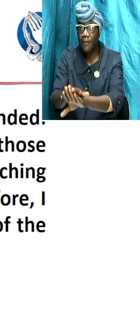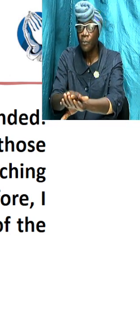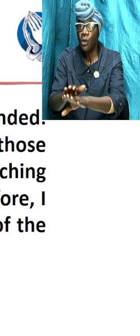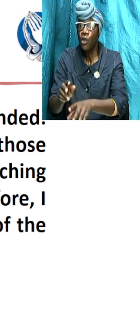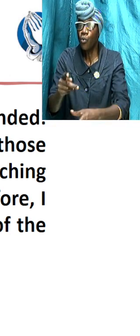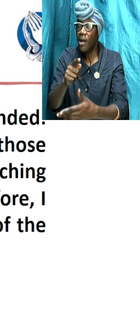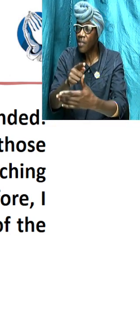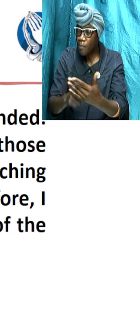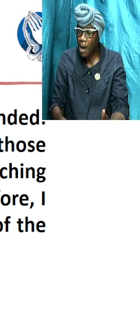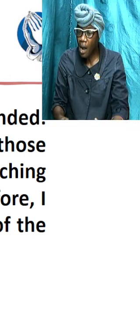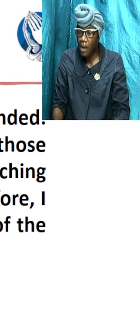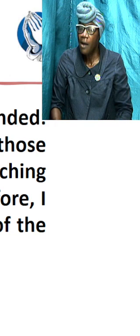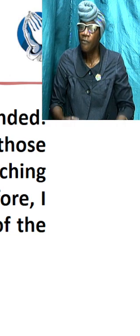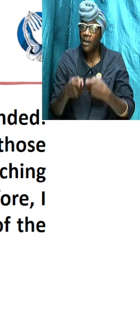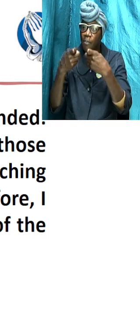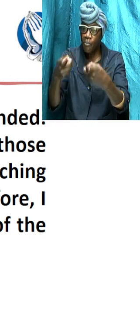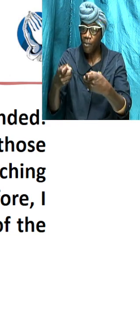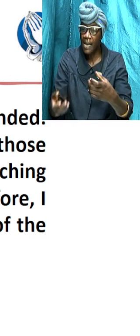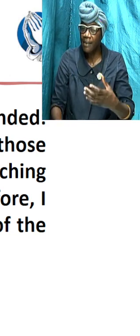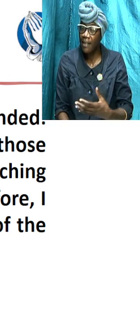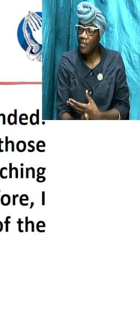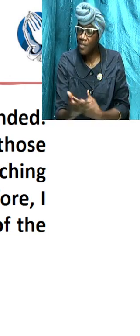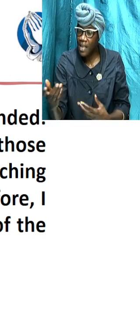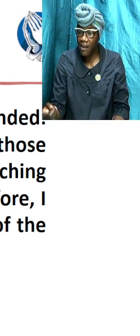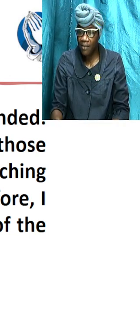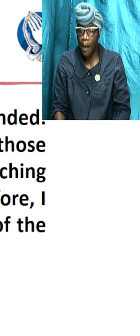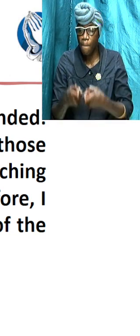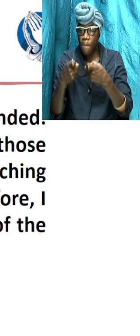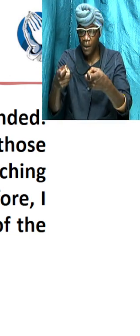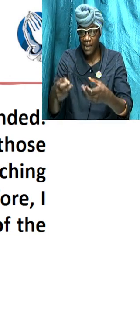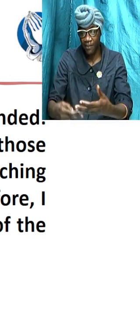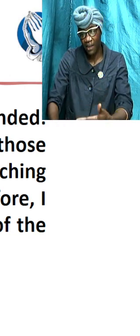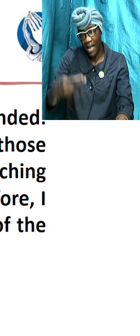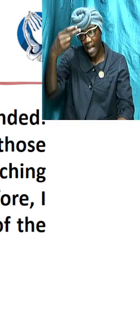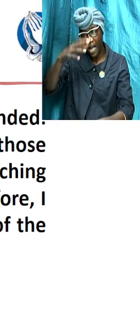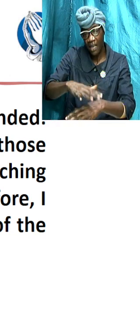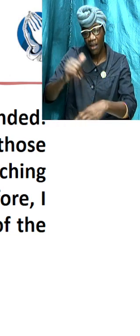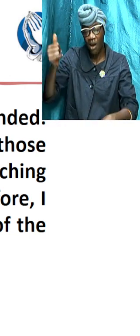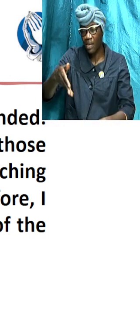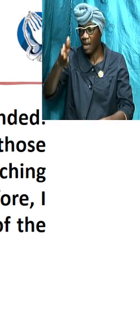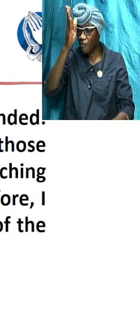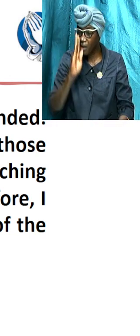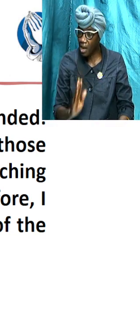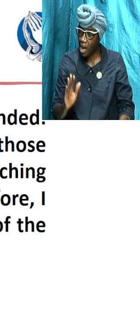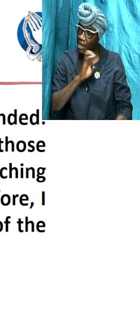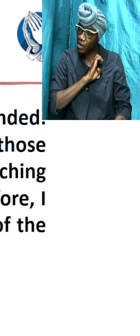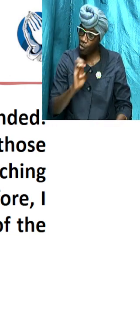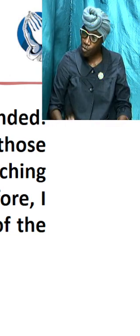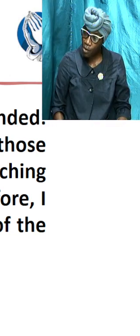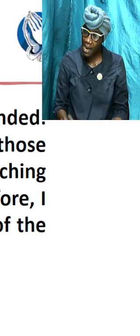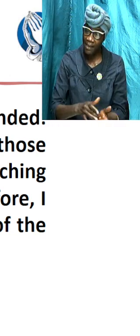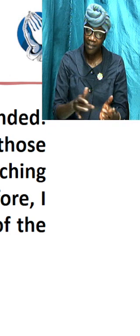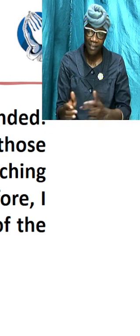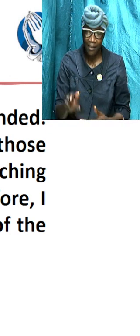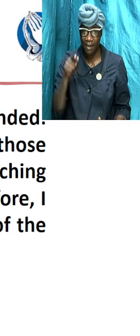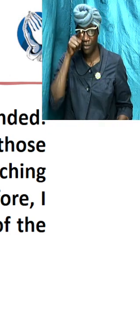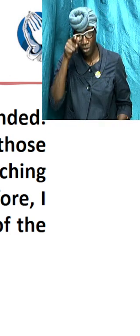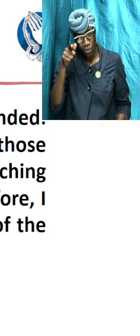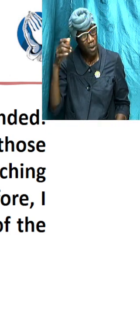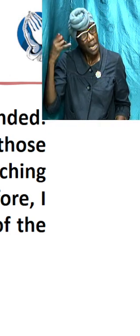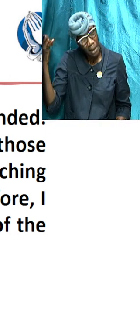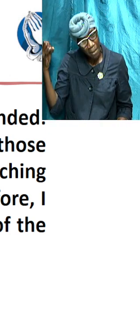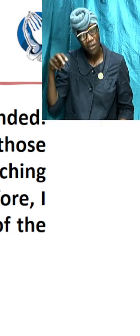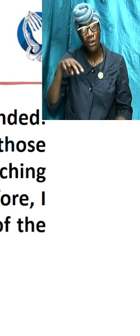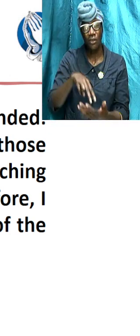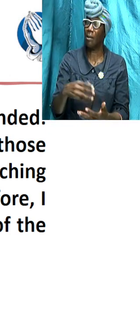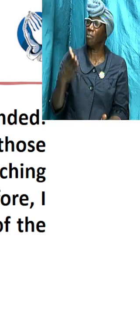prize. There is a prize of the high calling of God in Christ Jesus. Amen. We can imagine when you stand before Jesus